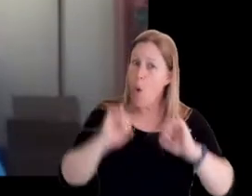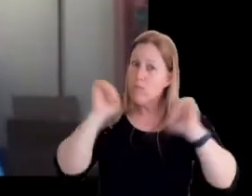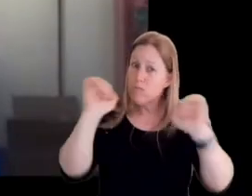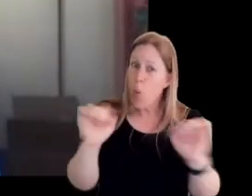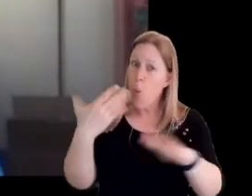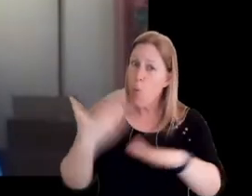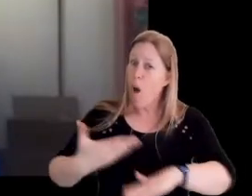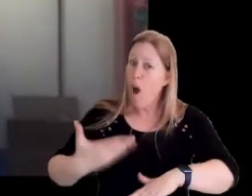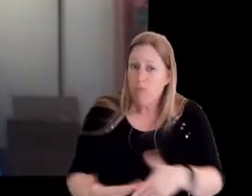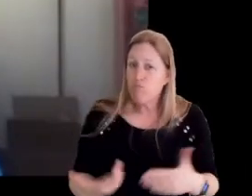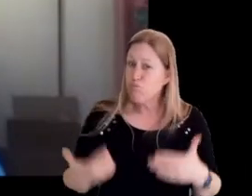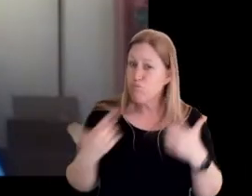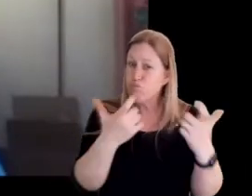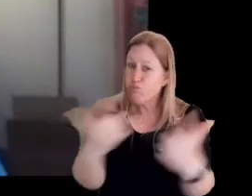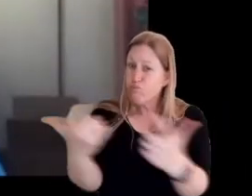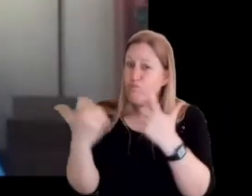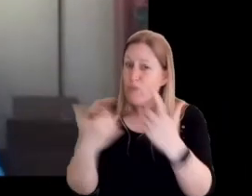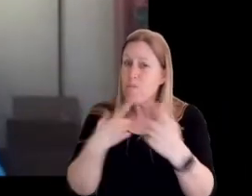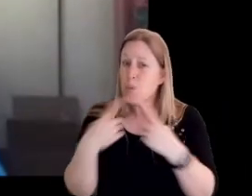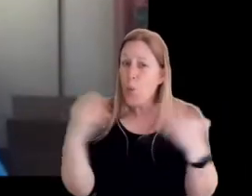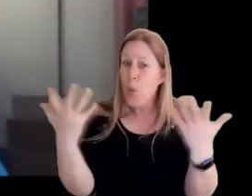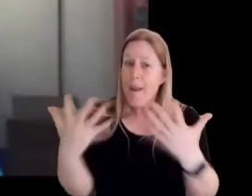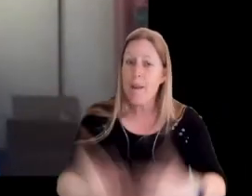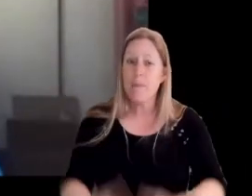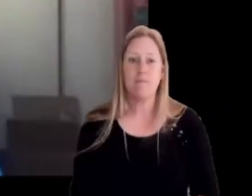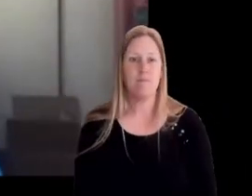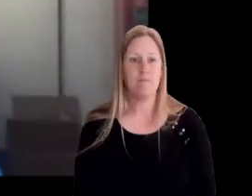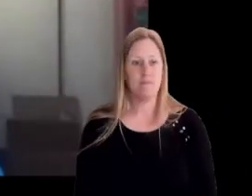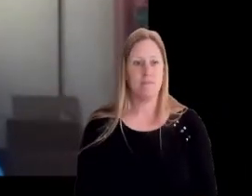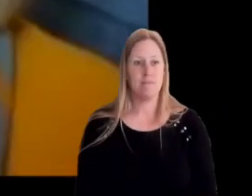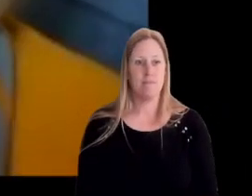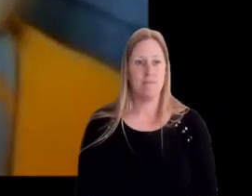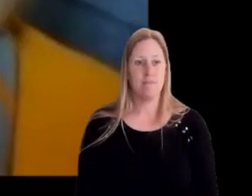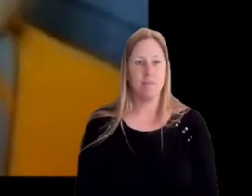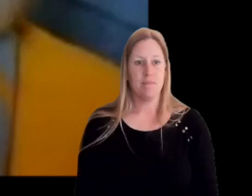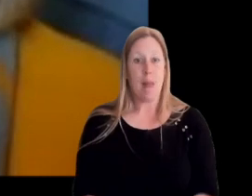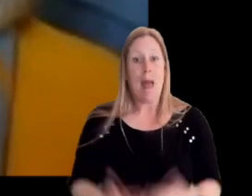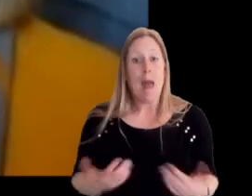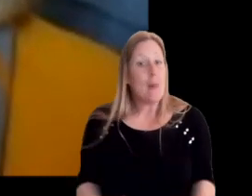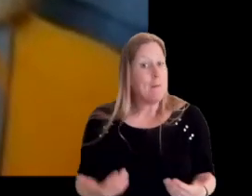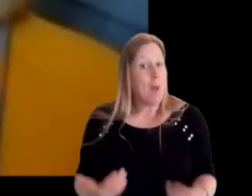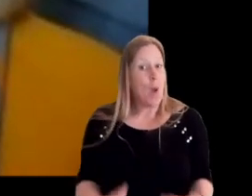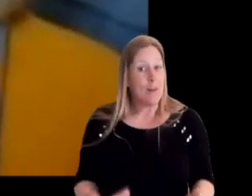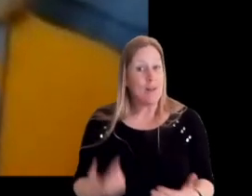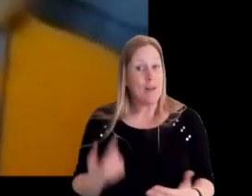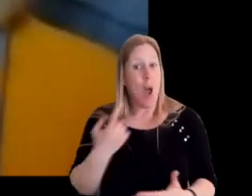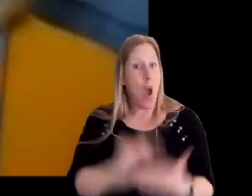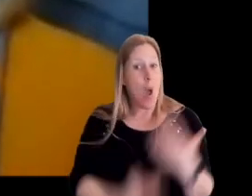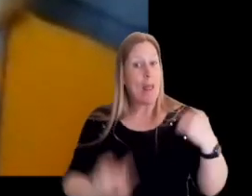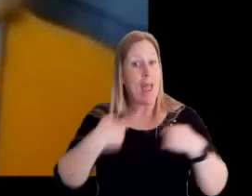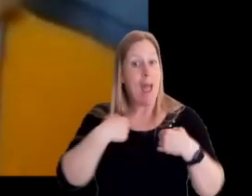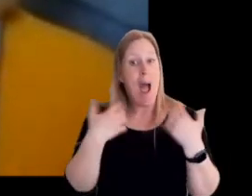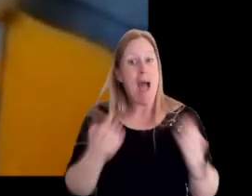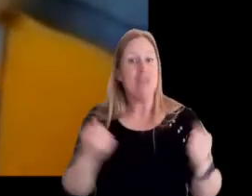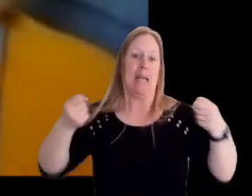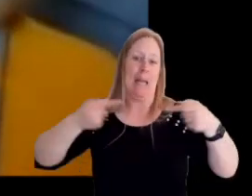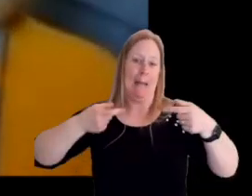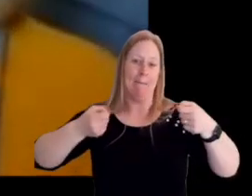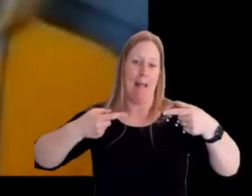your work or anything else, is there somewhere people can find that? The only thing I have at the moment is